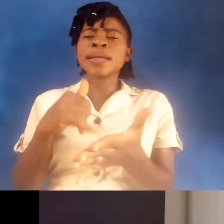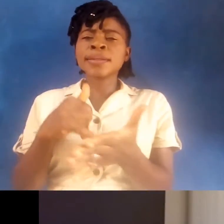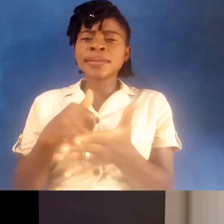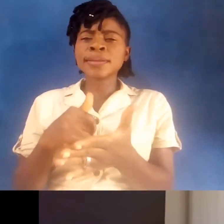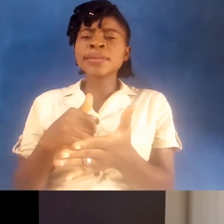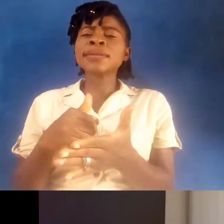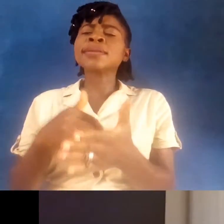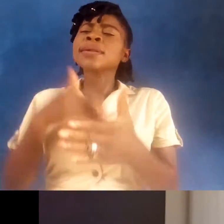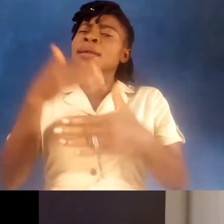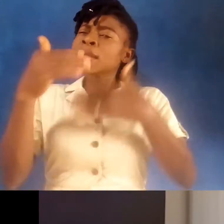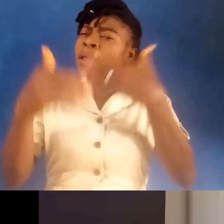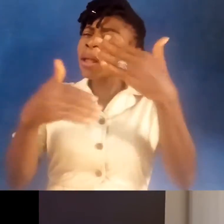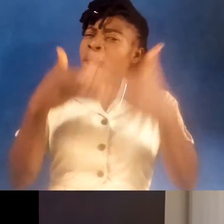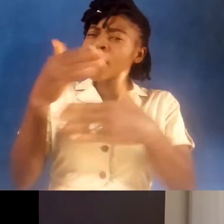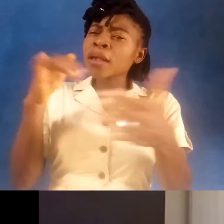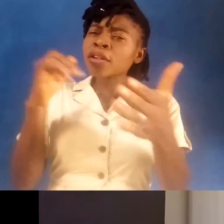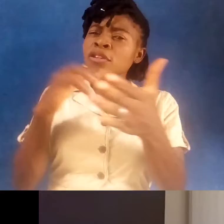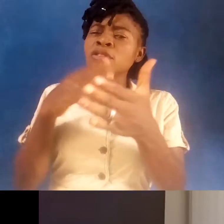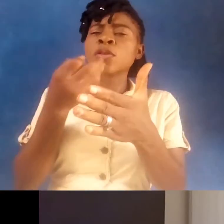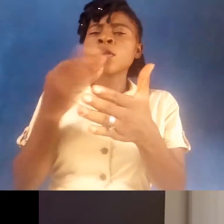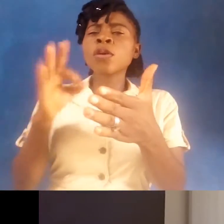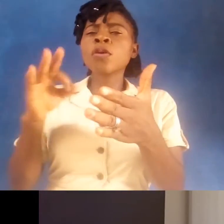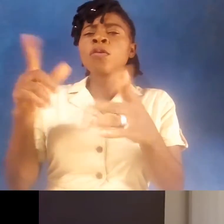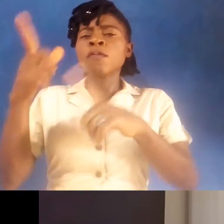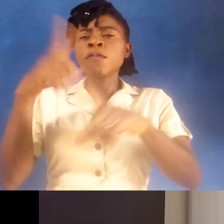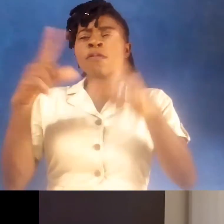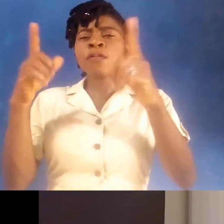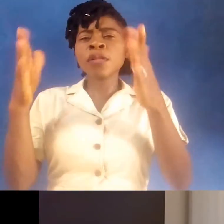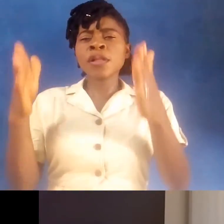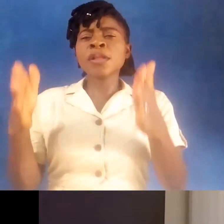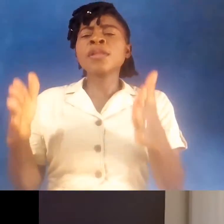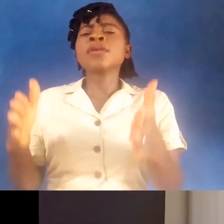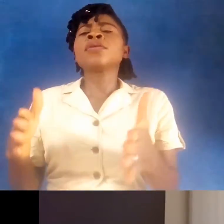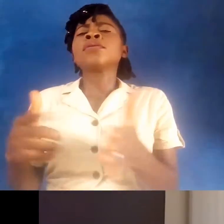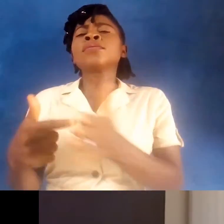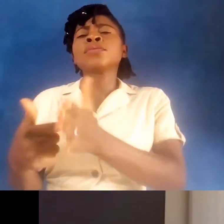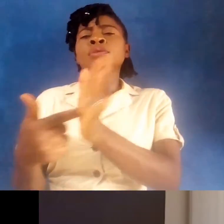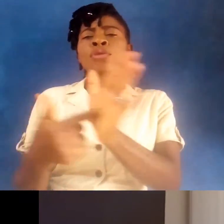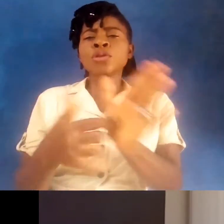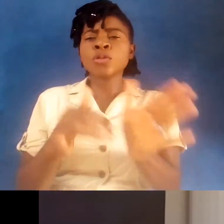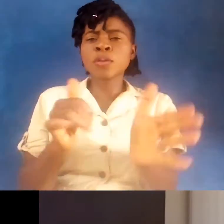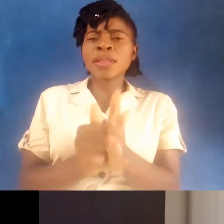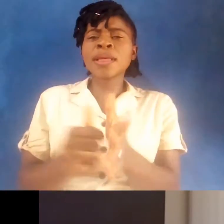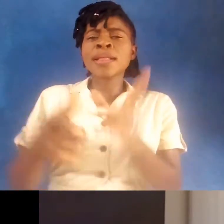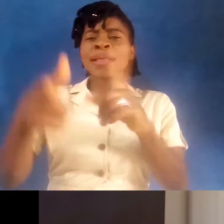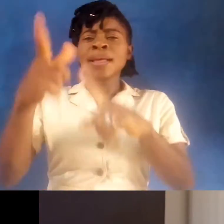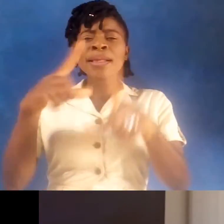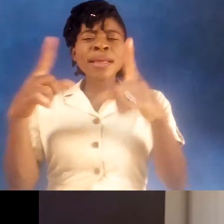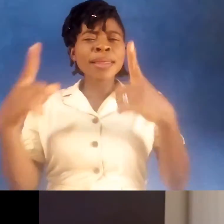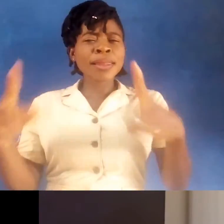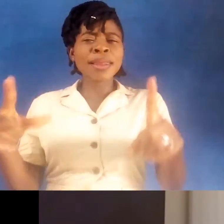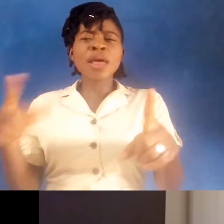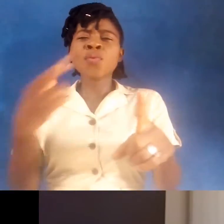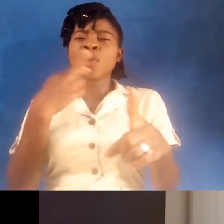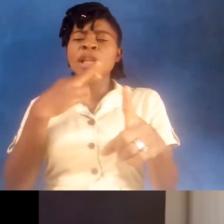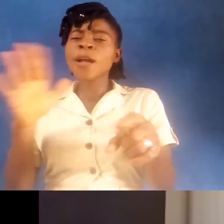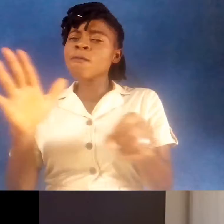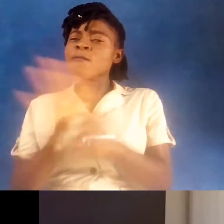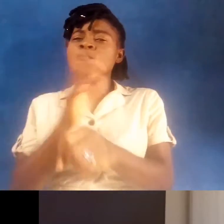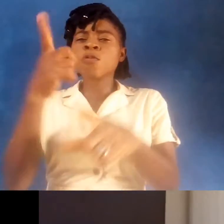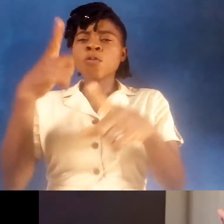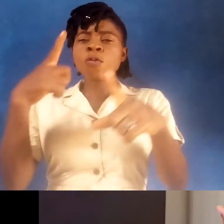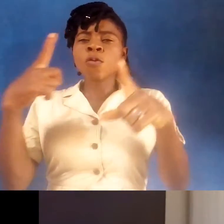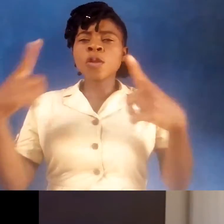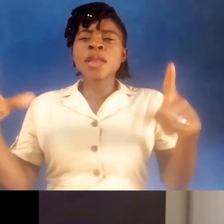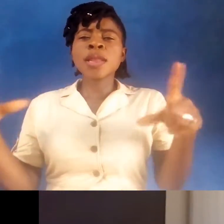linguistics came to understand that sign languages are full languages because they possess the